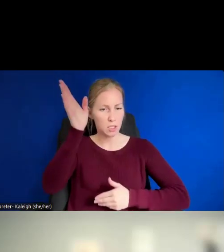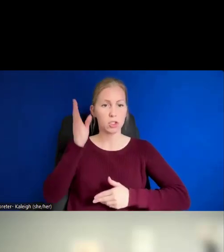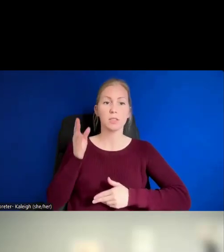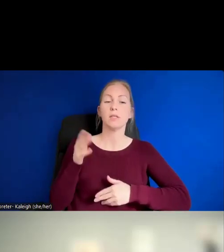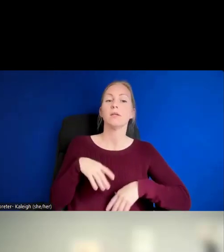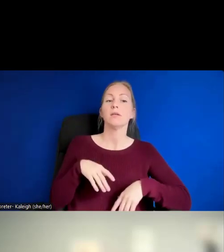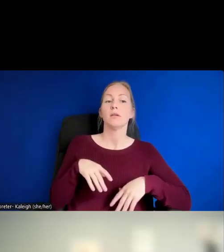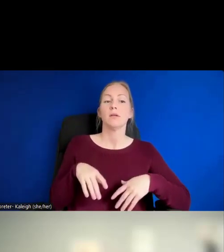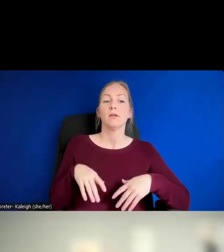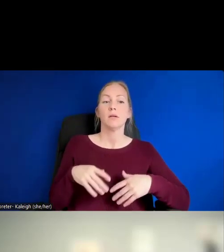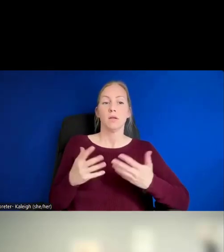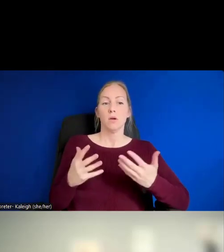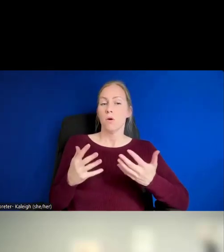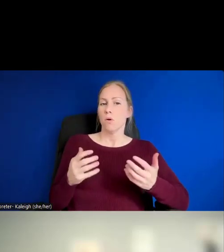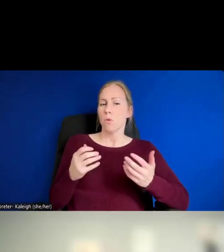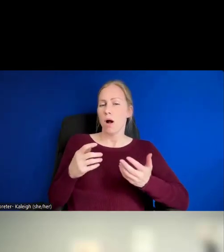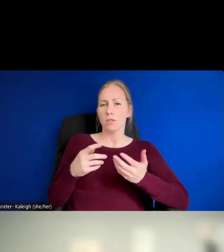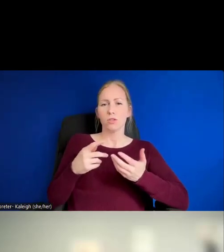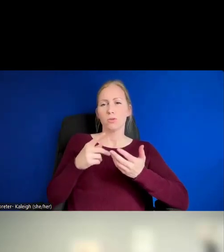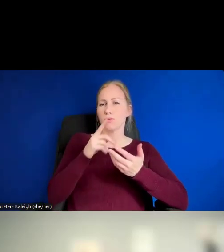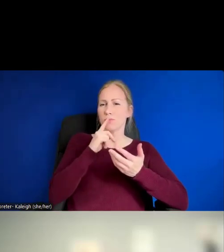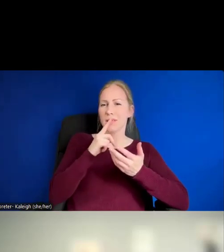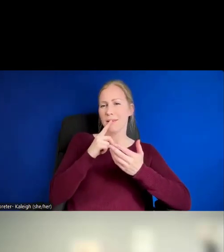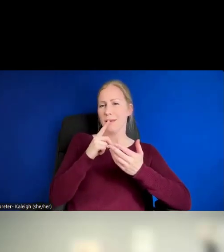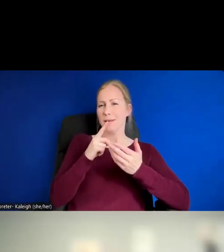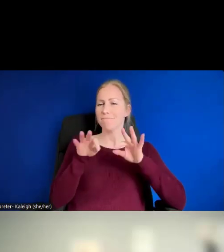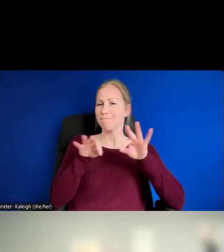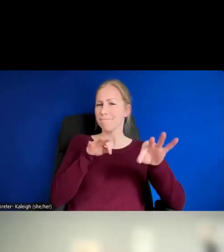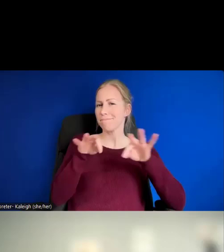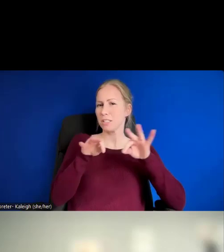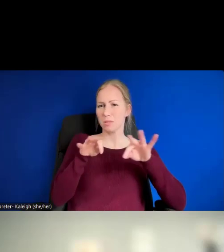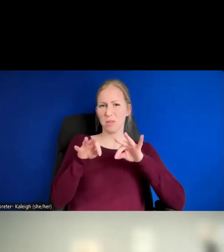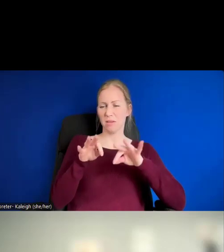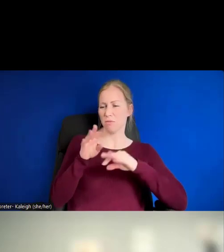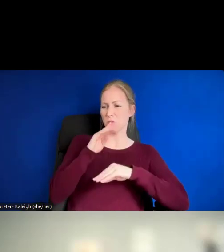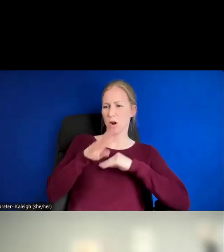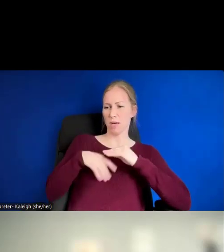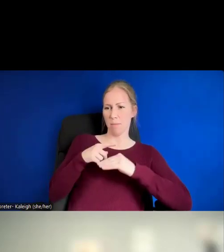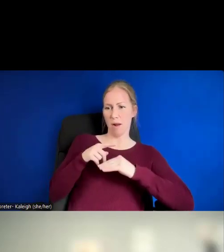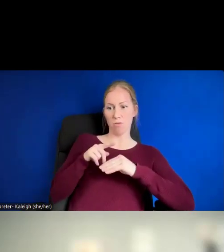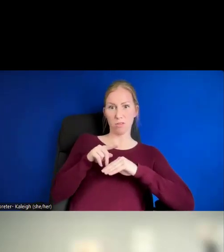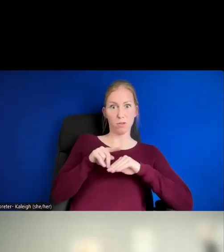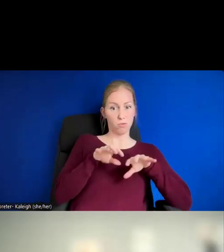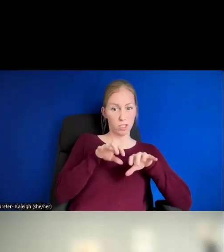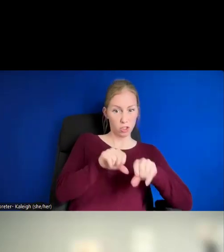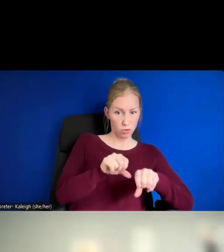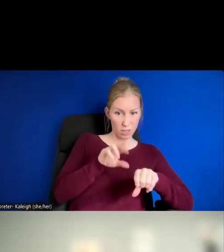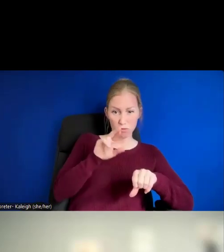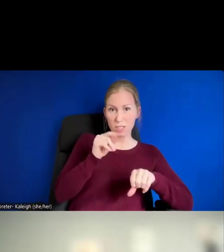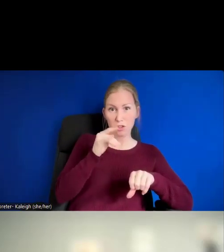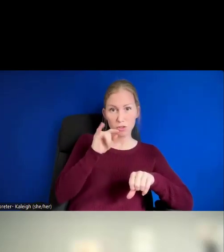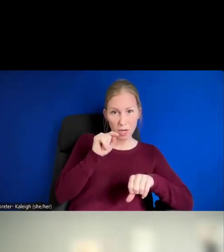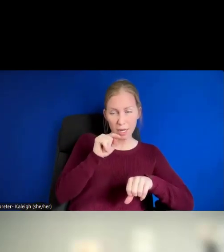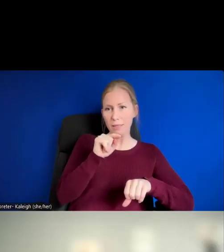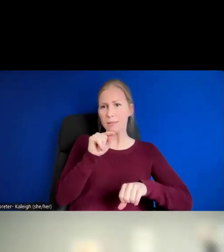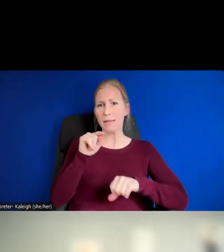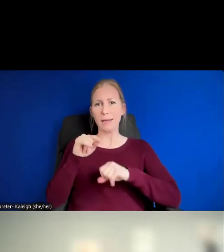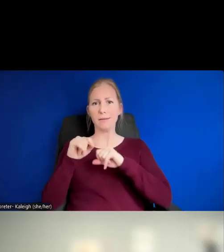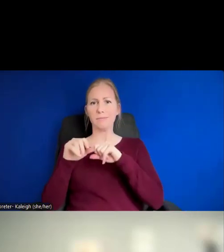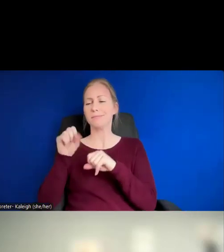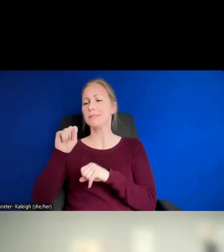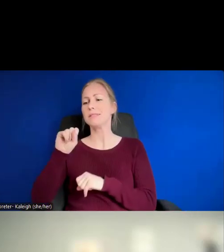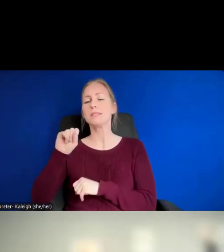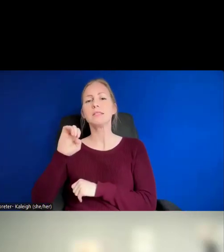out what we're talking about when we're talking about restraint and seclusion. Restraint and seclusion